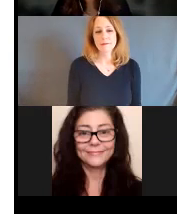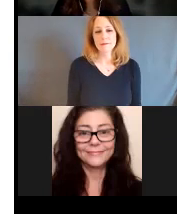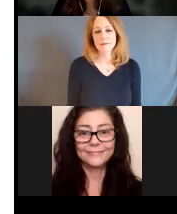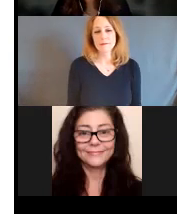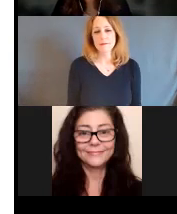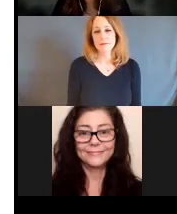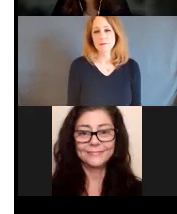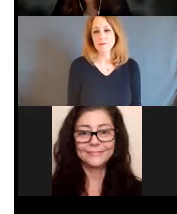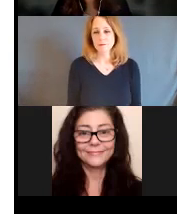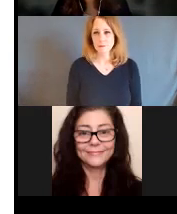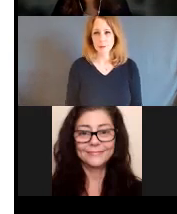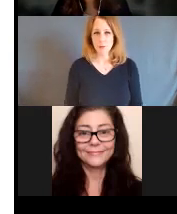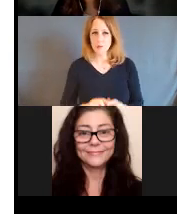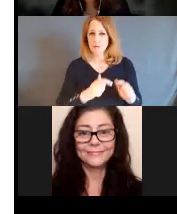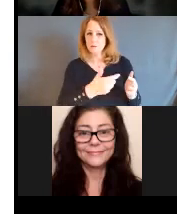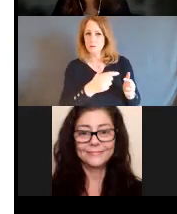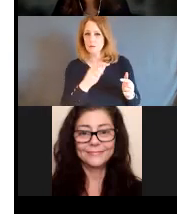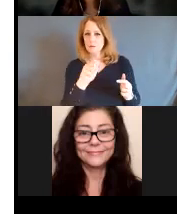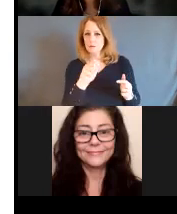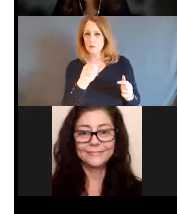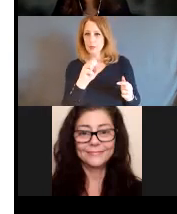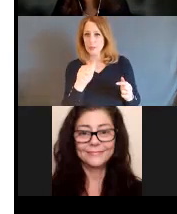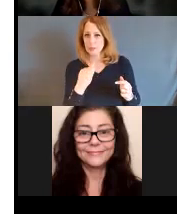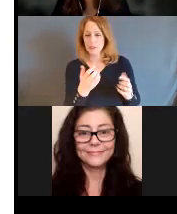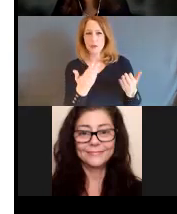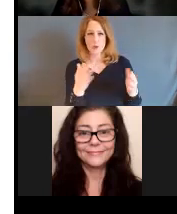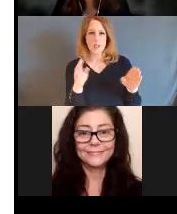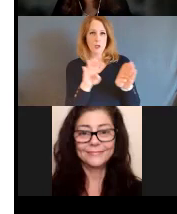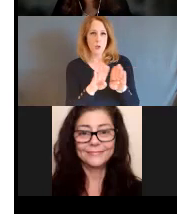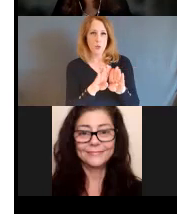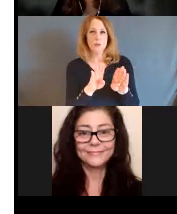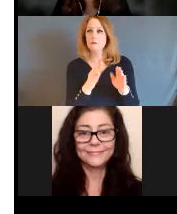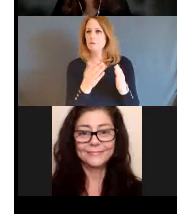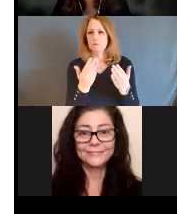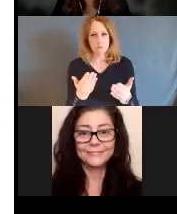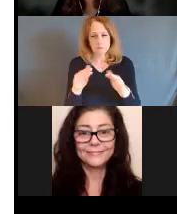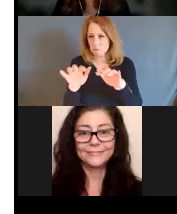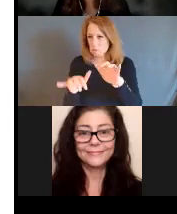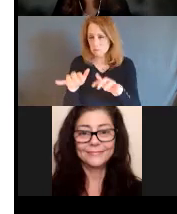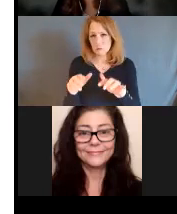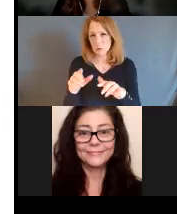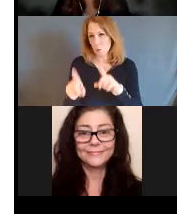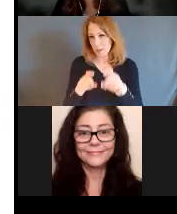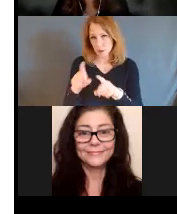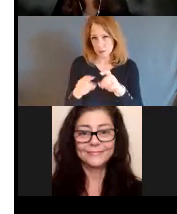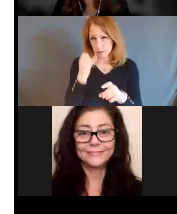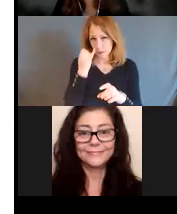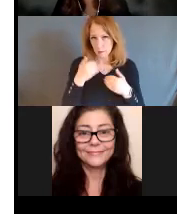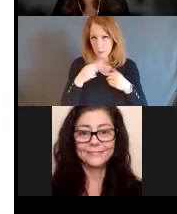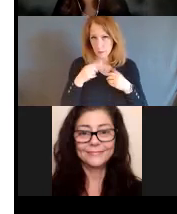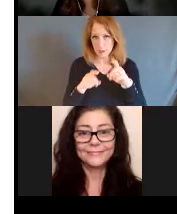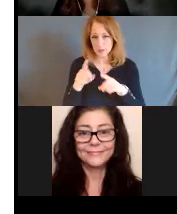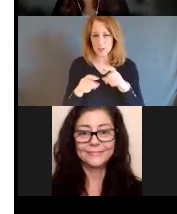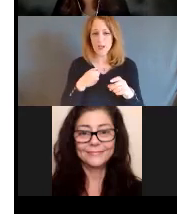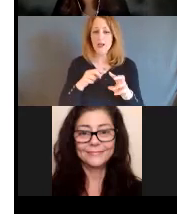I'm going to turn it back over to Alyssa to close. Feel free to put those questions in there. And I look forward to working with you all over